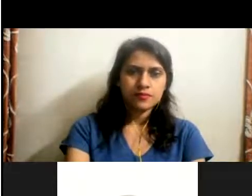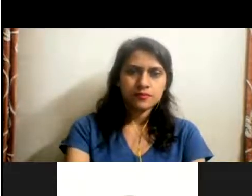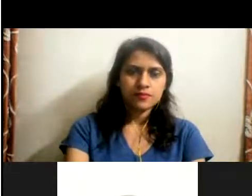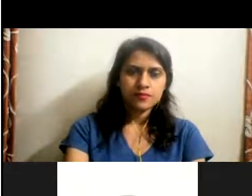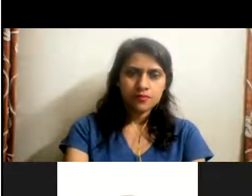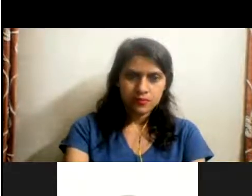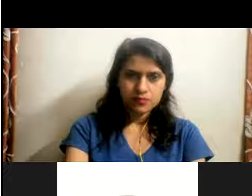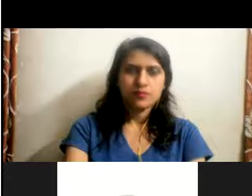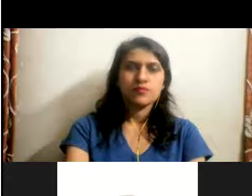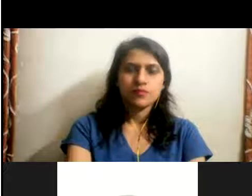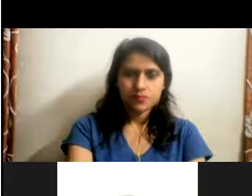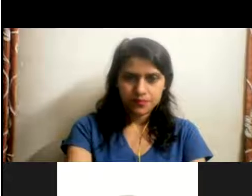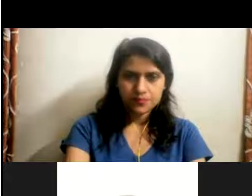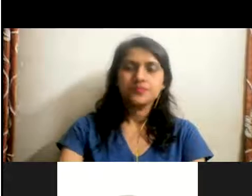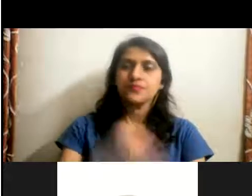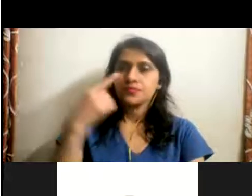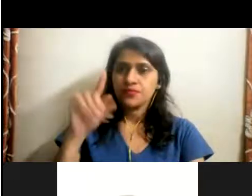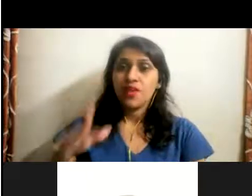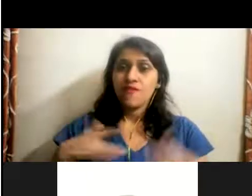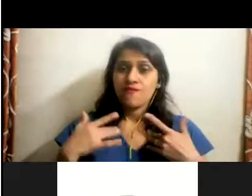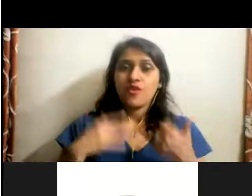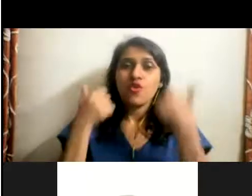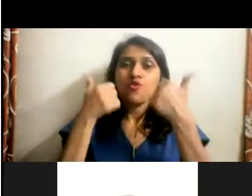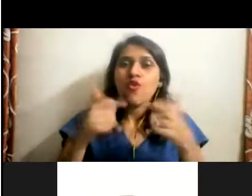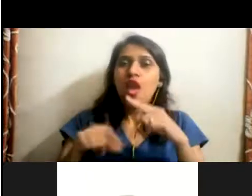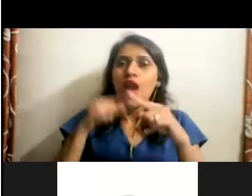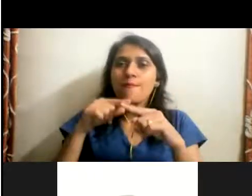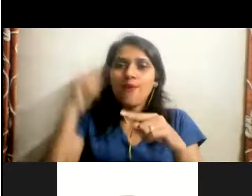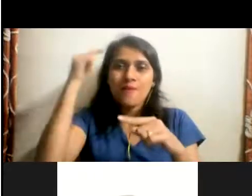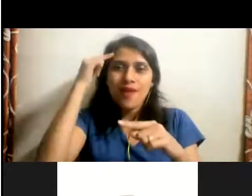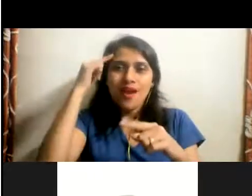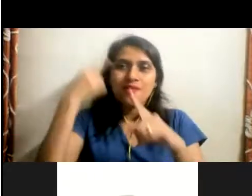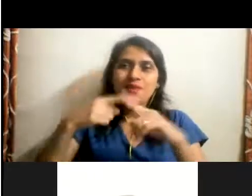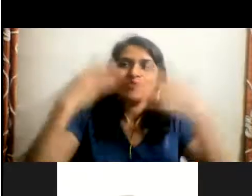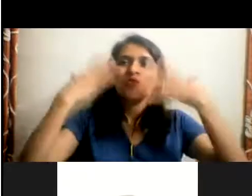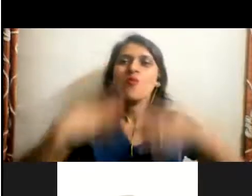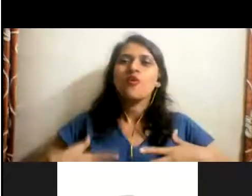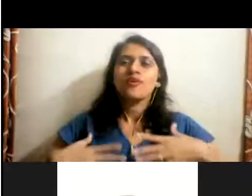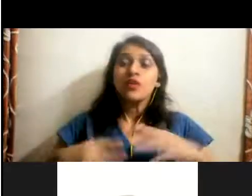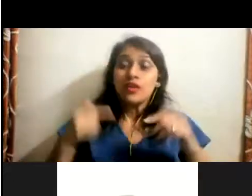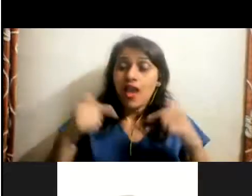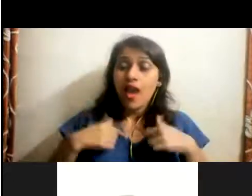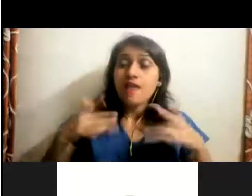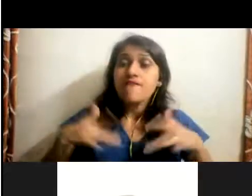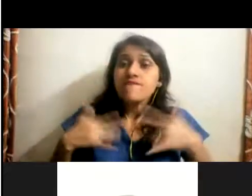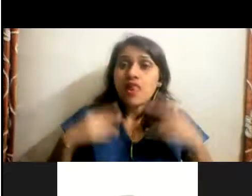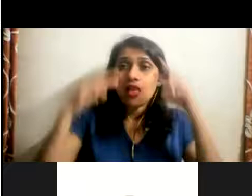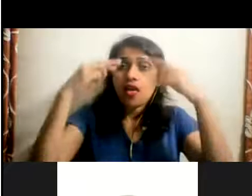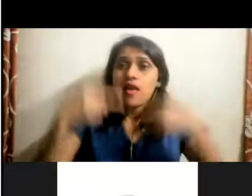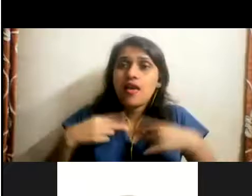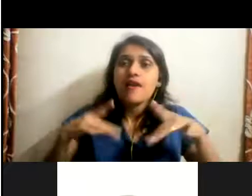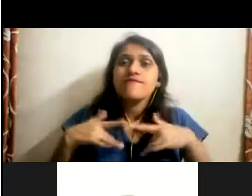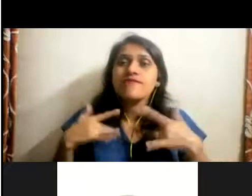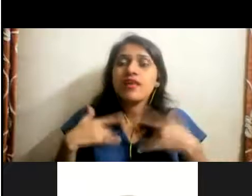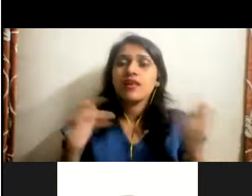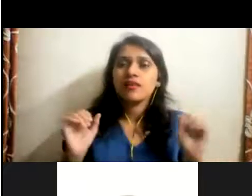Feeling good about the body and mind. Yes, yes, super. So how you feel for yourself, right? It is not just a definition